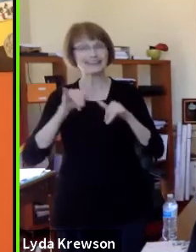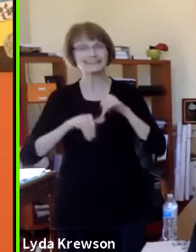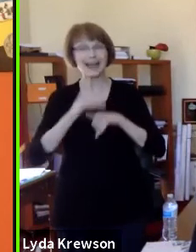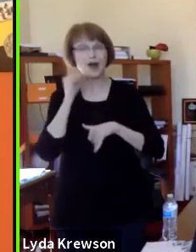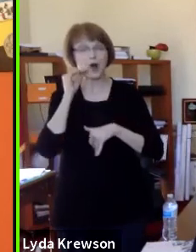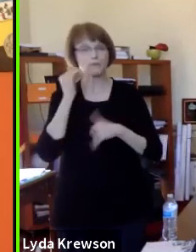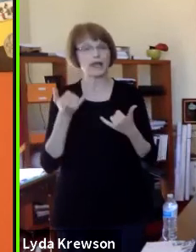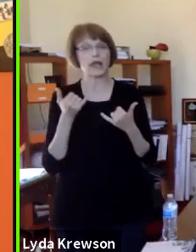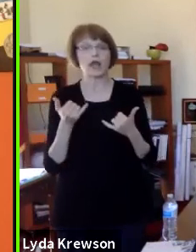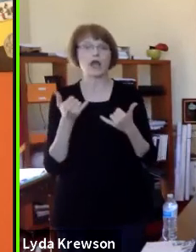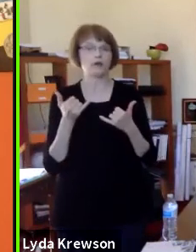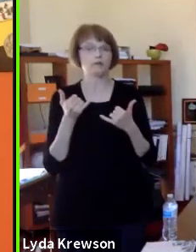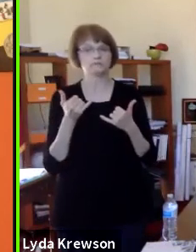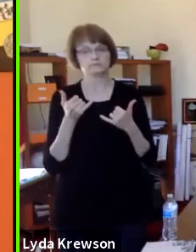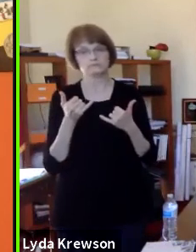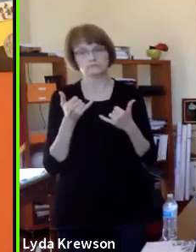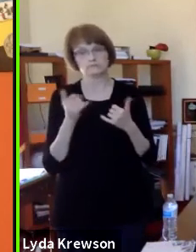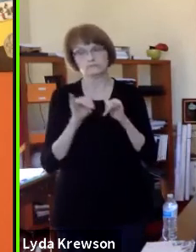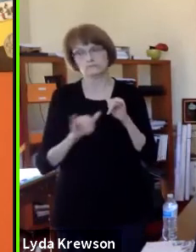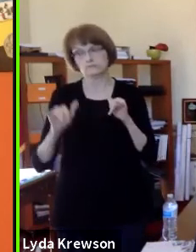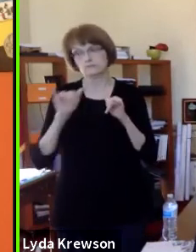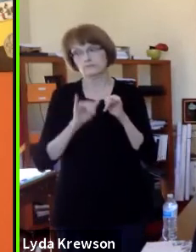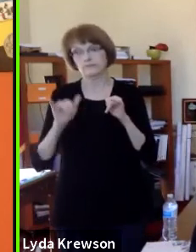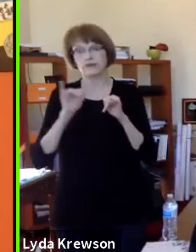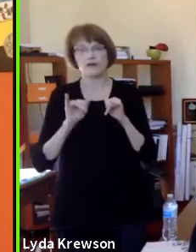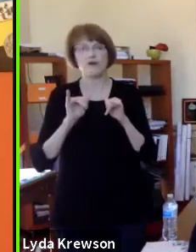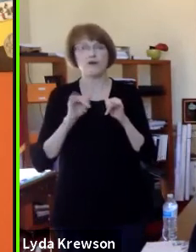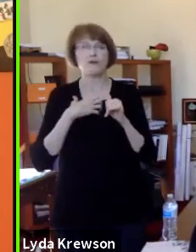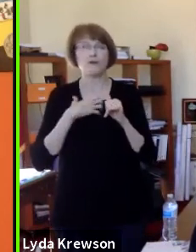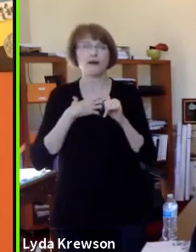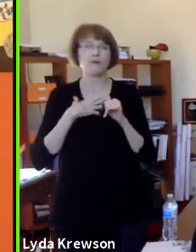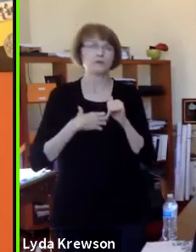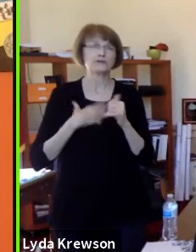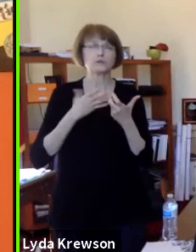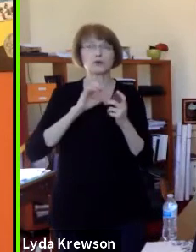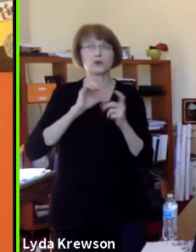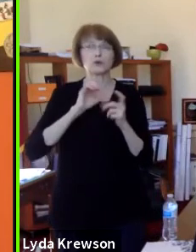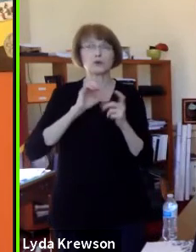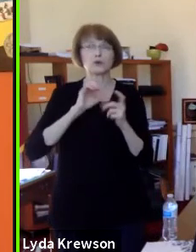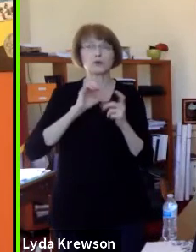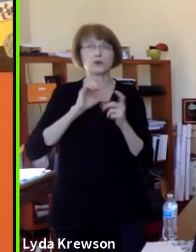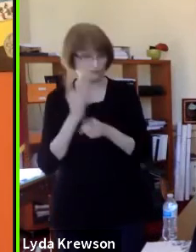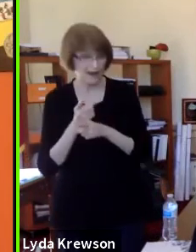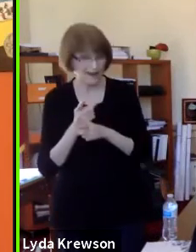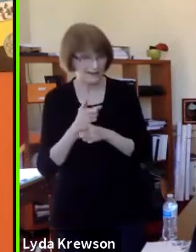I bet you are kind of wishing that you were able to go back to school, I'm going to guess.